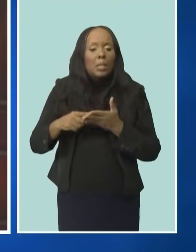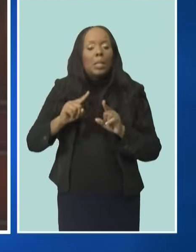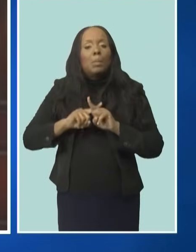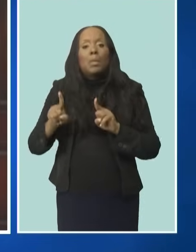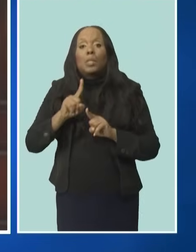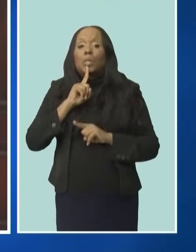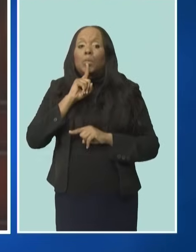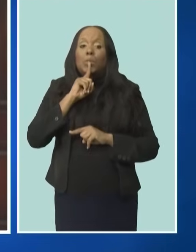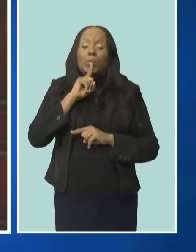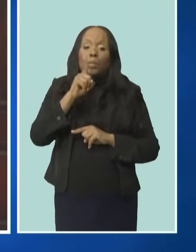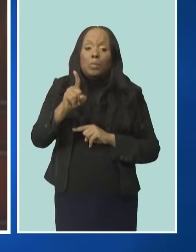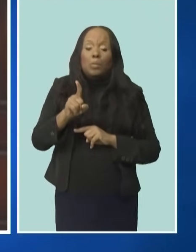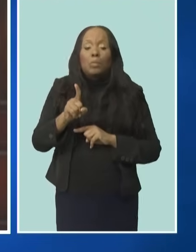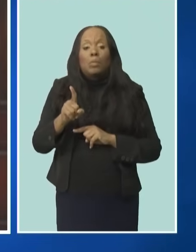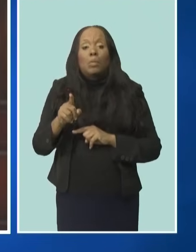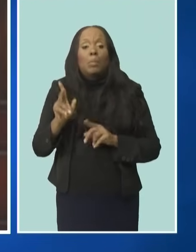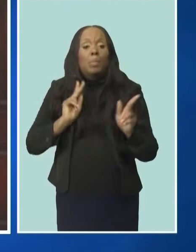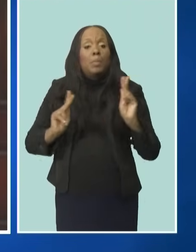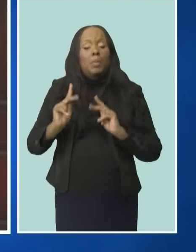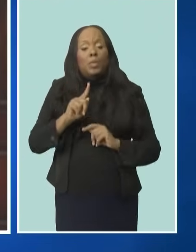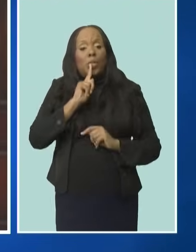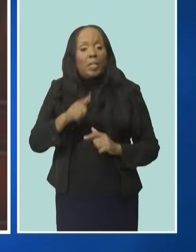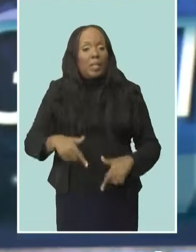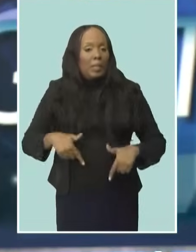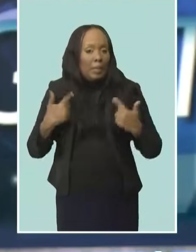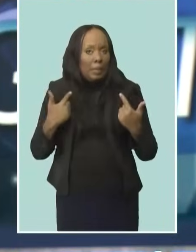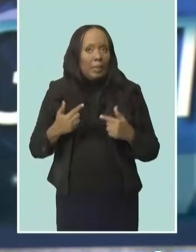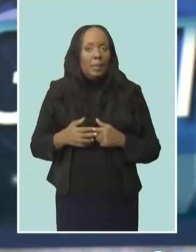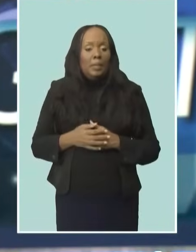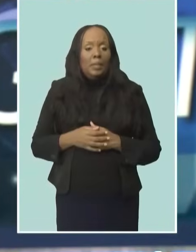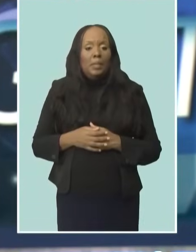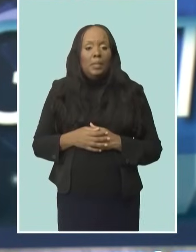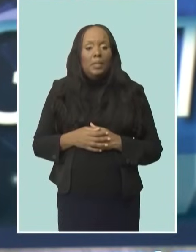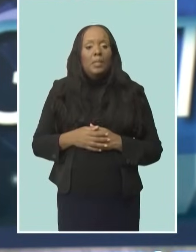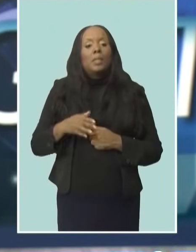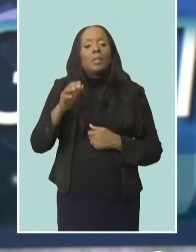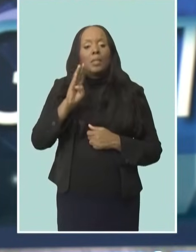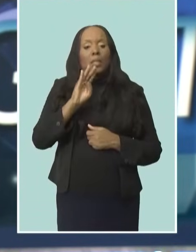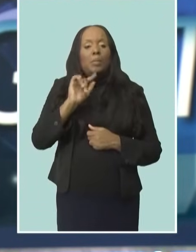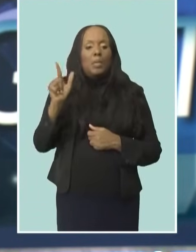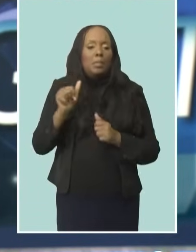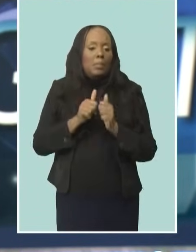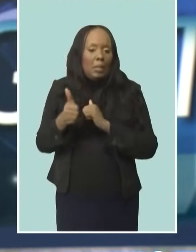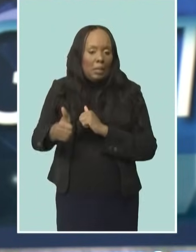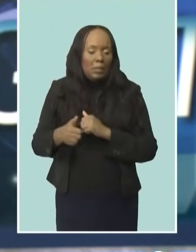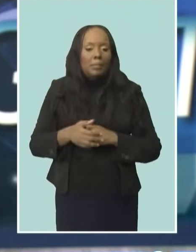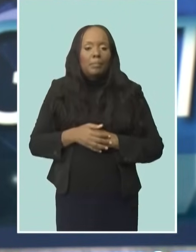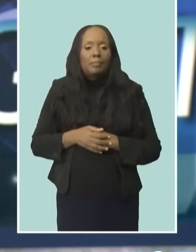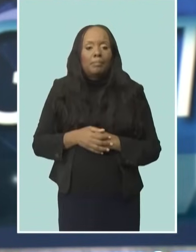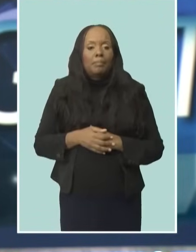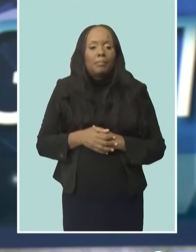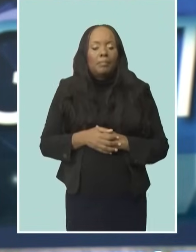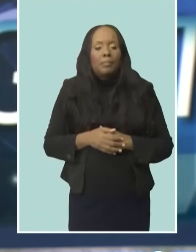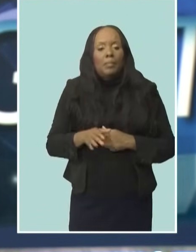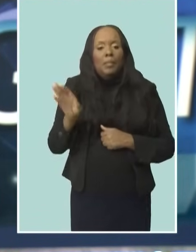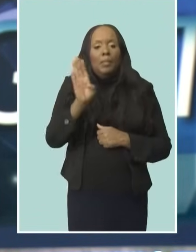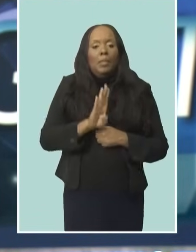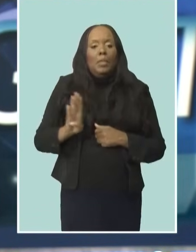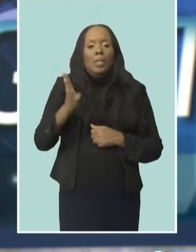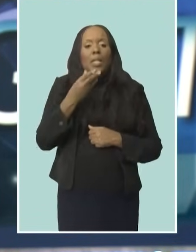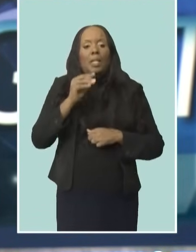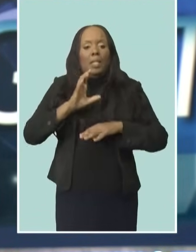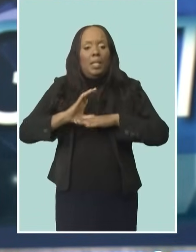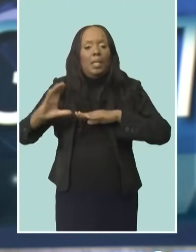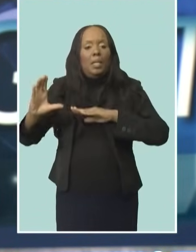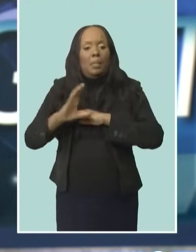reality of Barbadians. The bill was later passed. Barbados and its regional